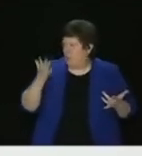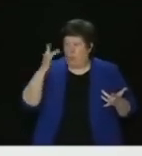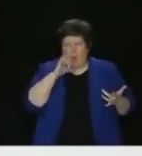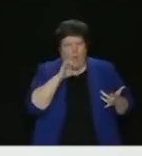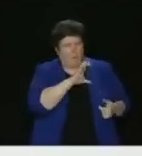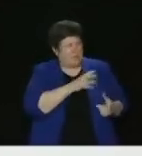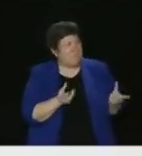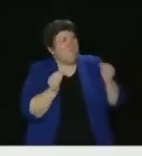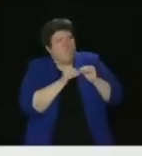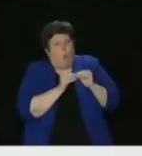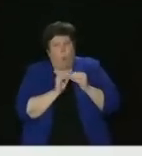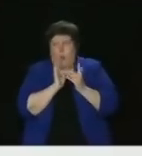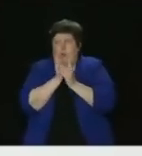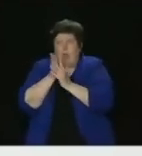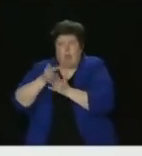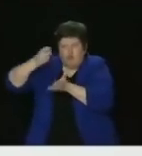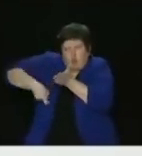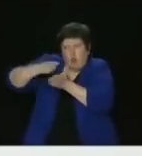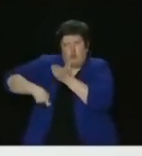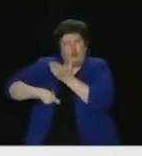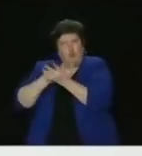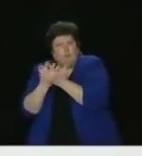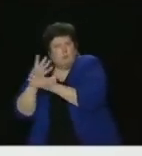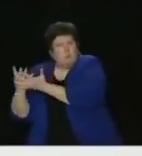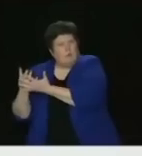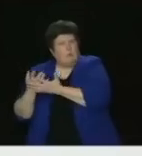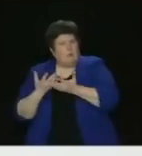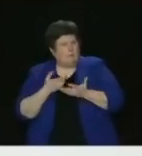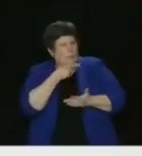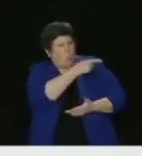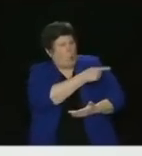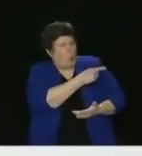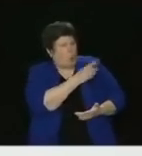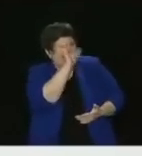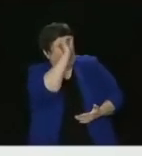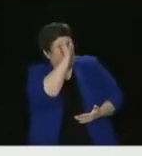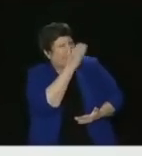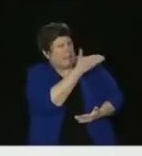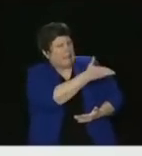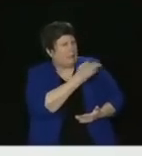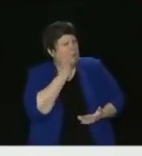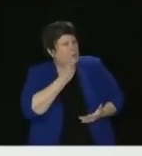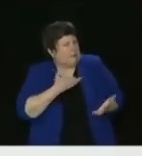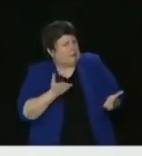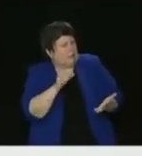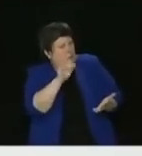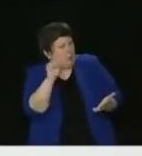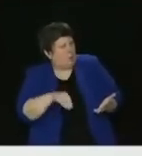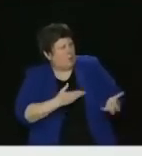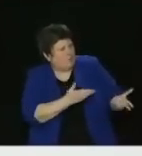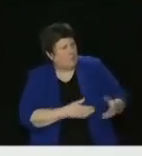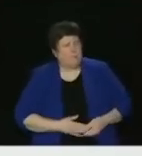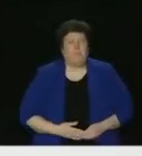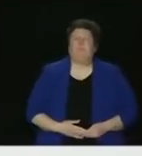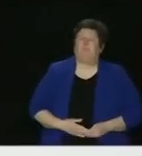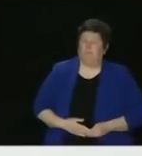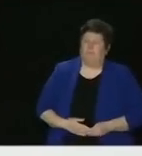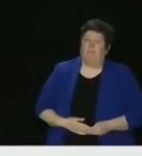not enforcing more of the laws? What do you make of the policing you have seen to date on Wellington Street and elsewhere in Ottawa? I